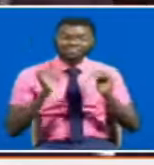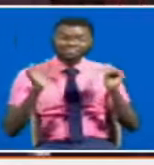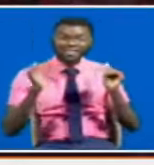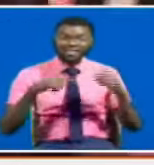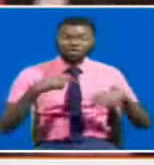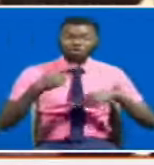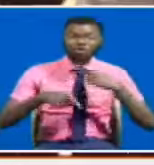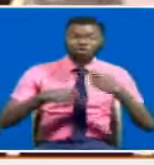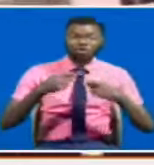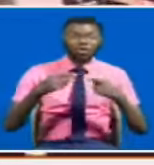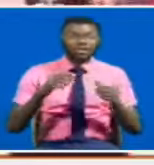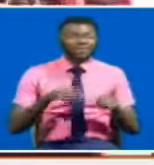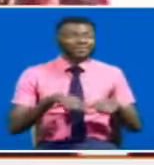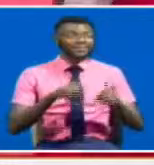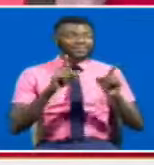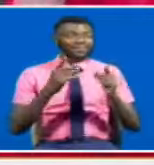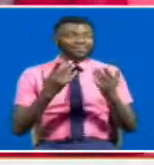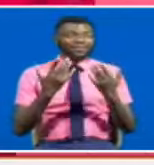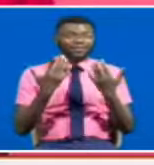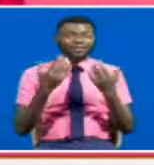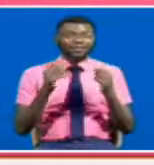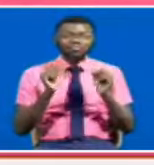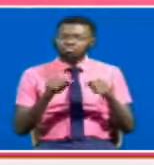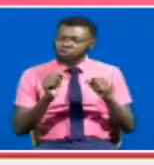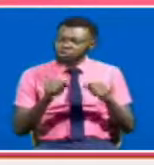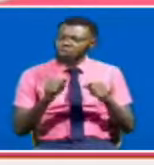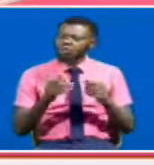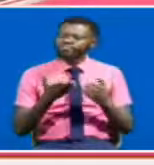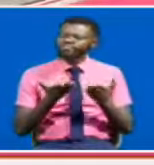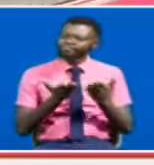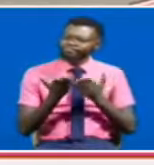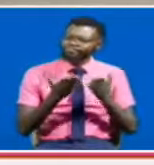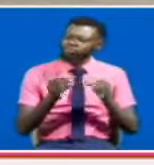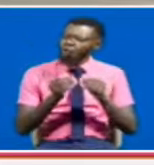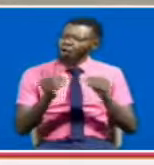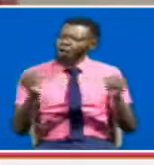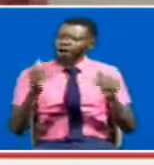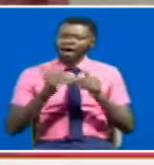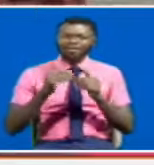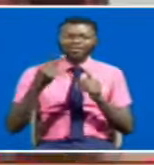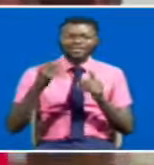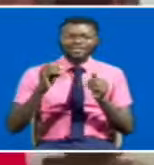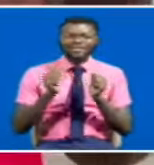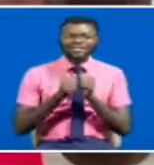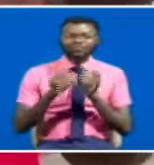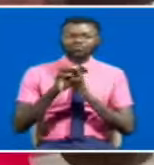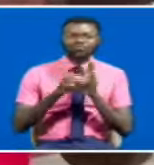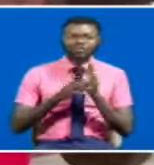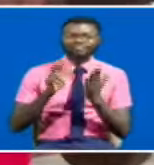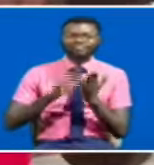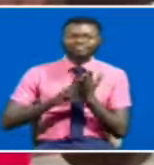end up being the longest serving CJ yet post the 2010 Constitution. Emmanuel Toh, KTN News, Nairobi.